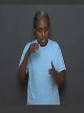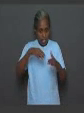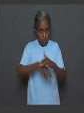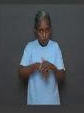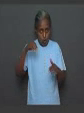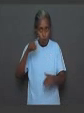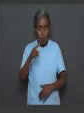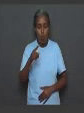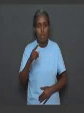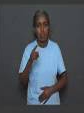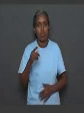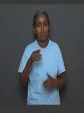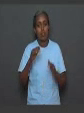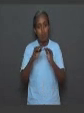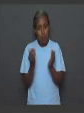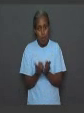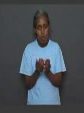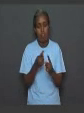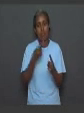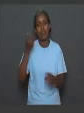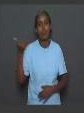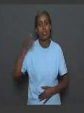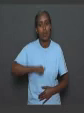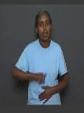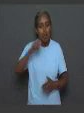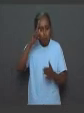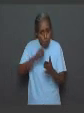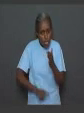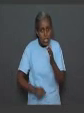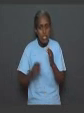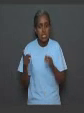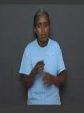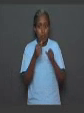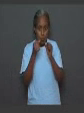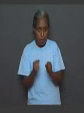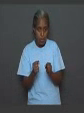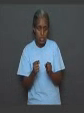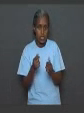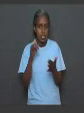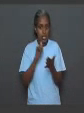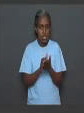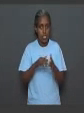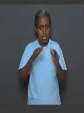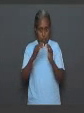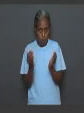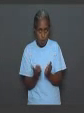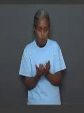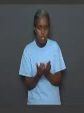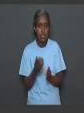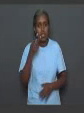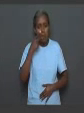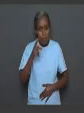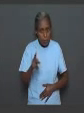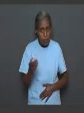1 ball from the bag, what is the probability that the ball is either